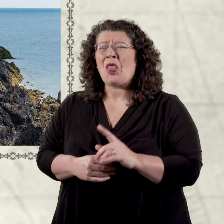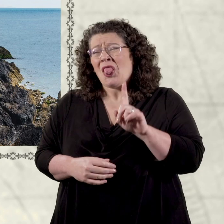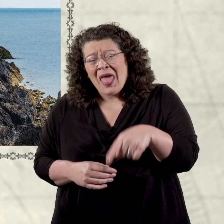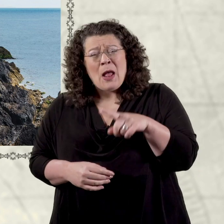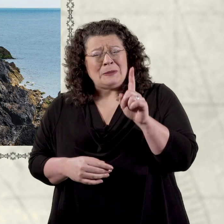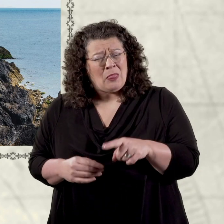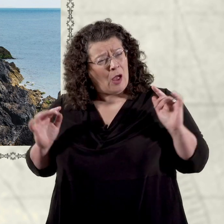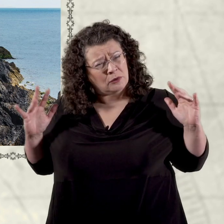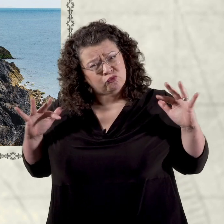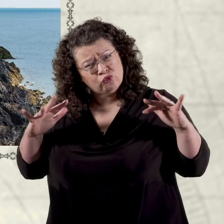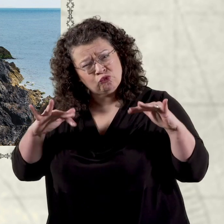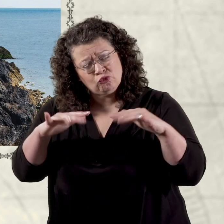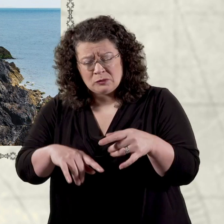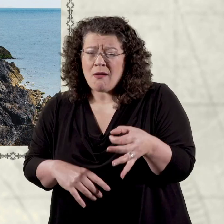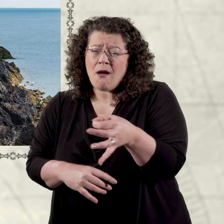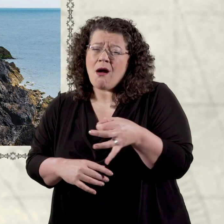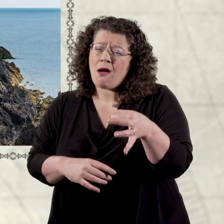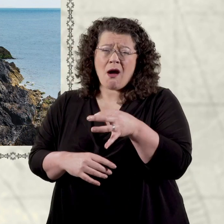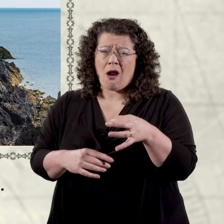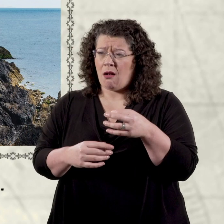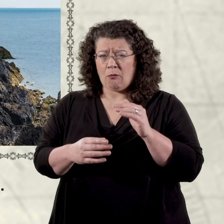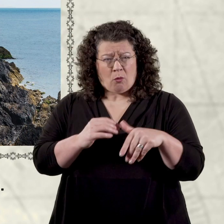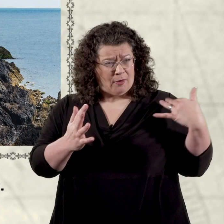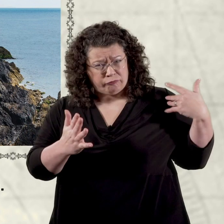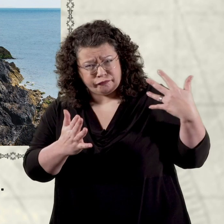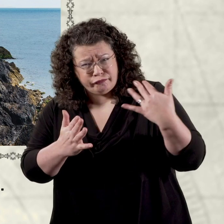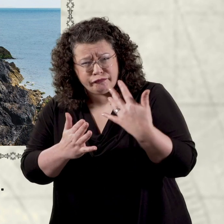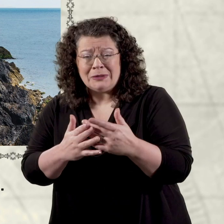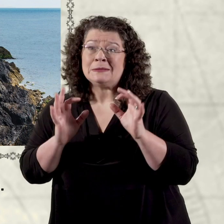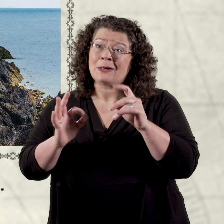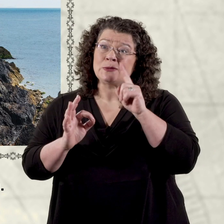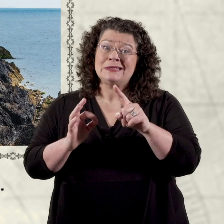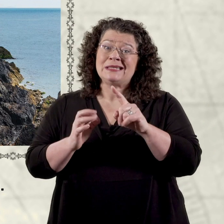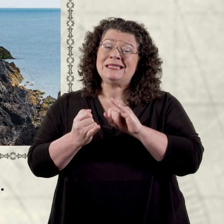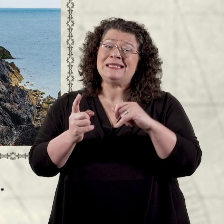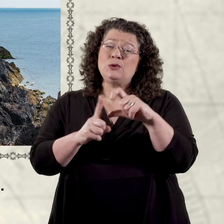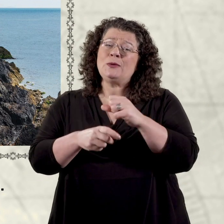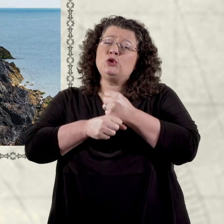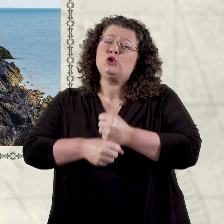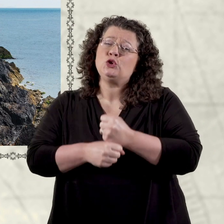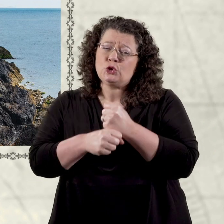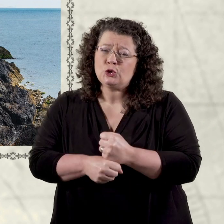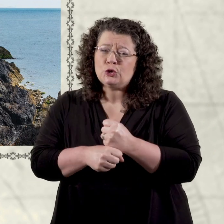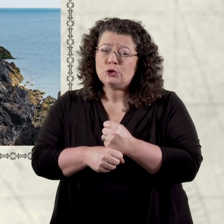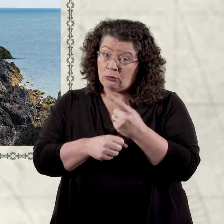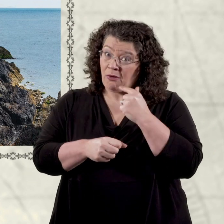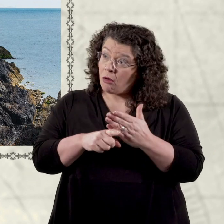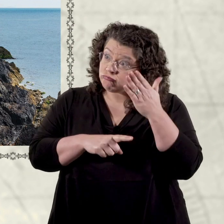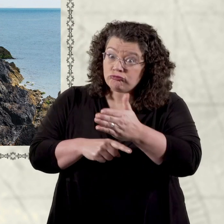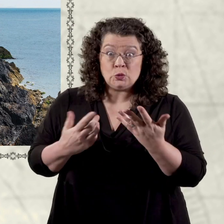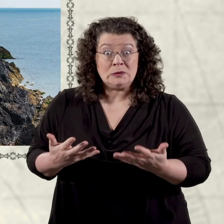Thousands of people have come to Llanddwyn over the centuries, especially to see St Dwynwen's church. You can go there